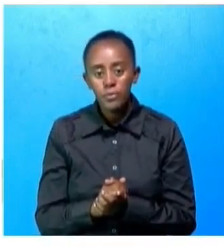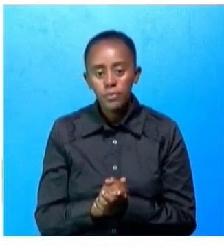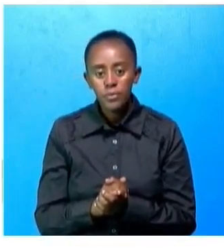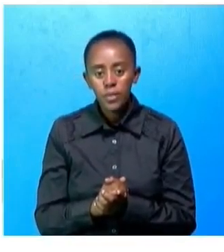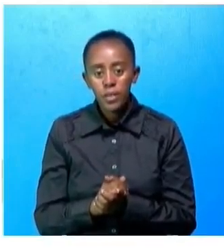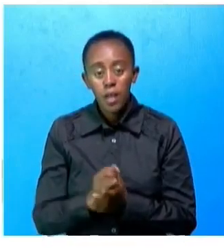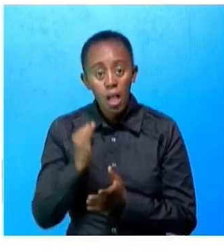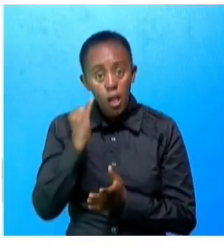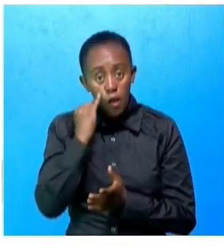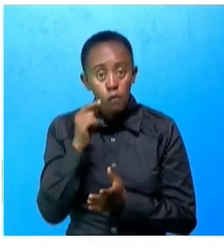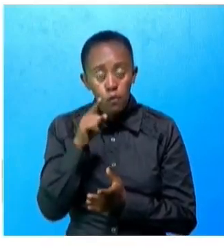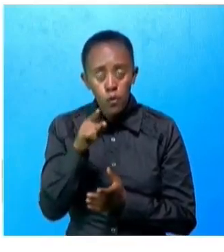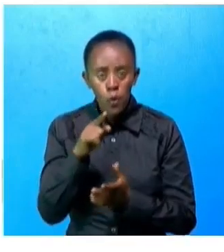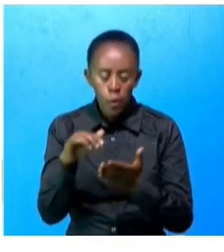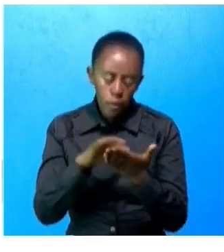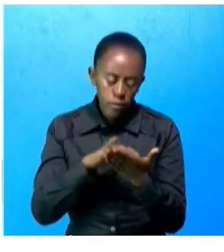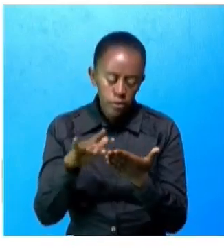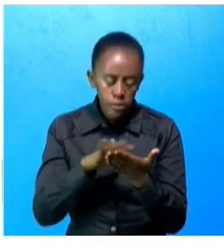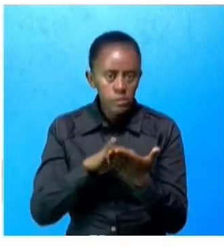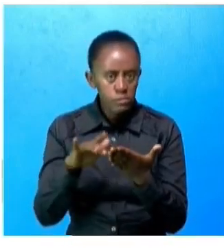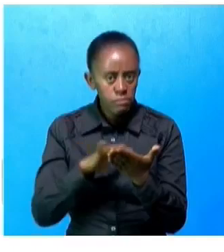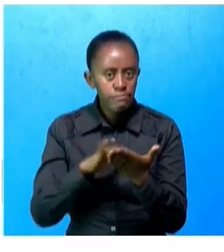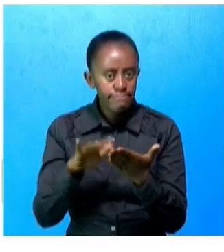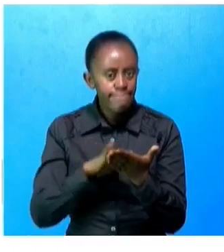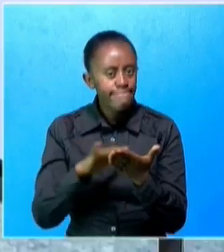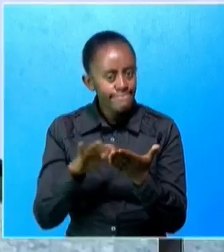study hard, look,